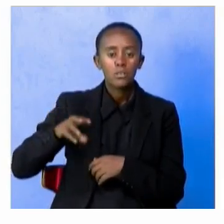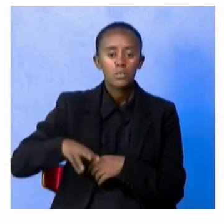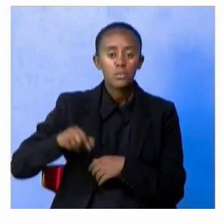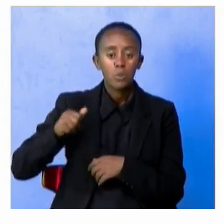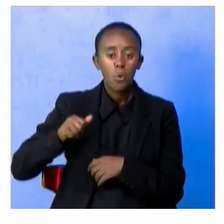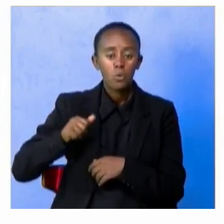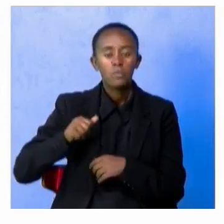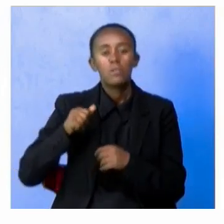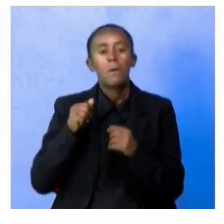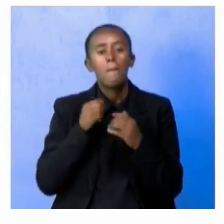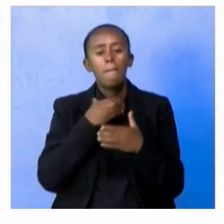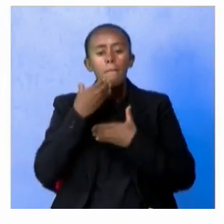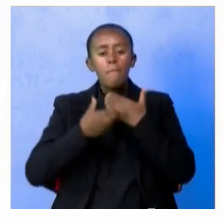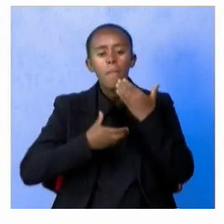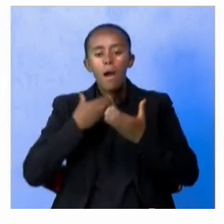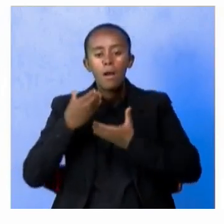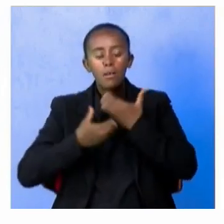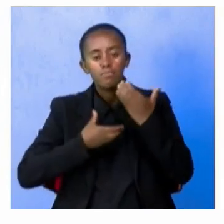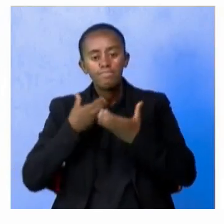barked